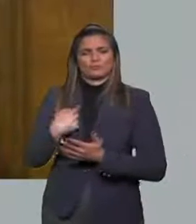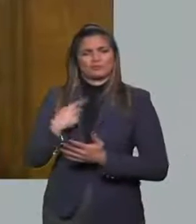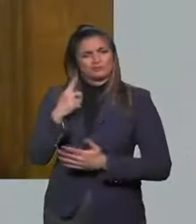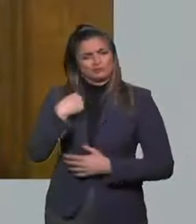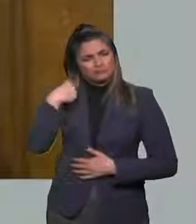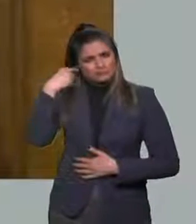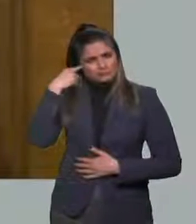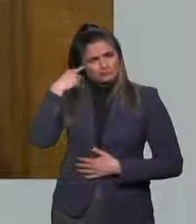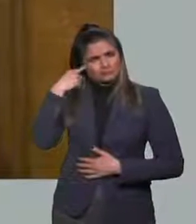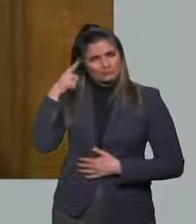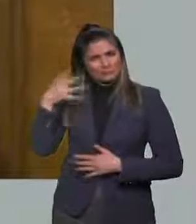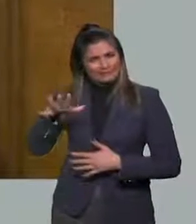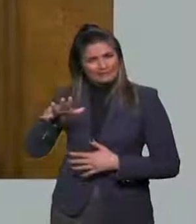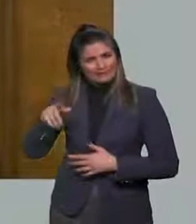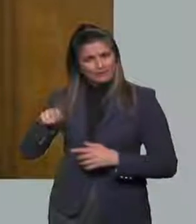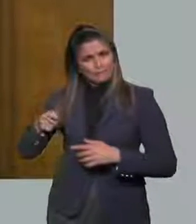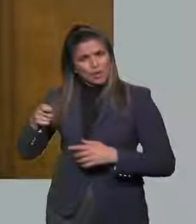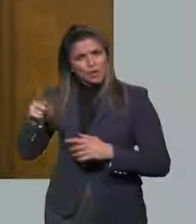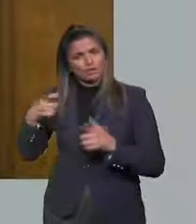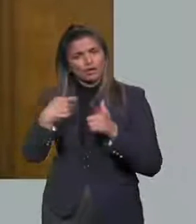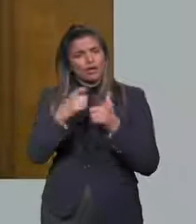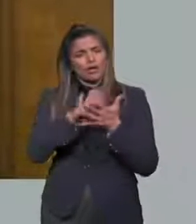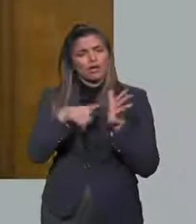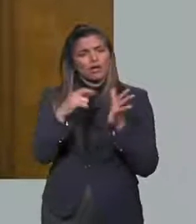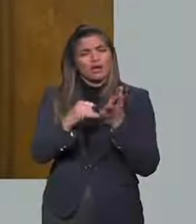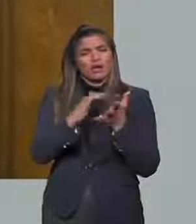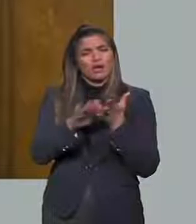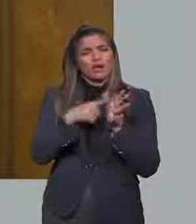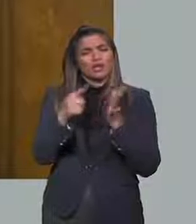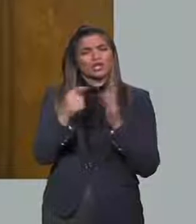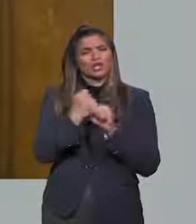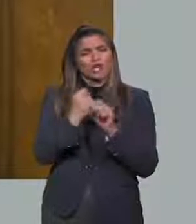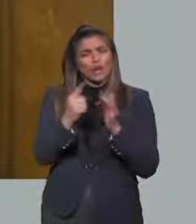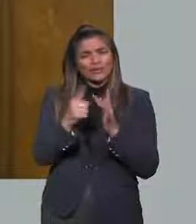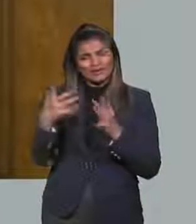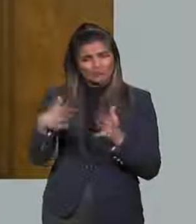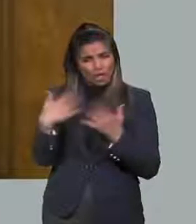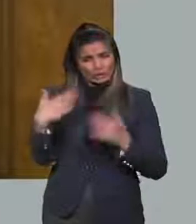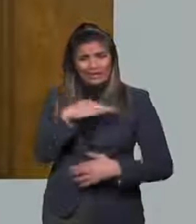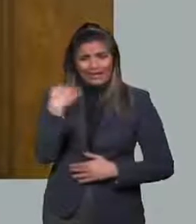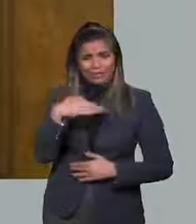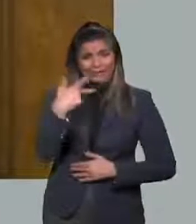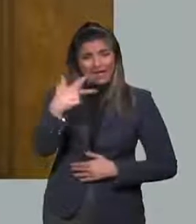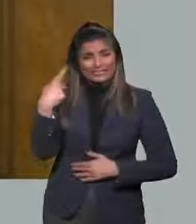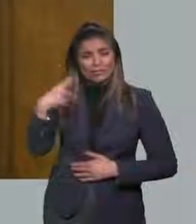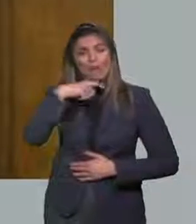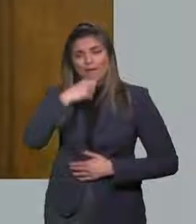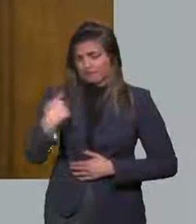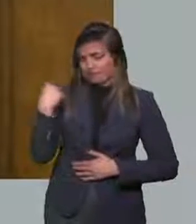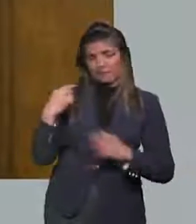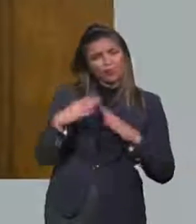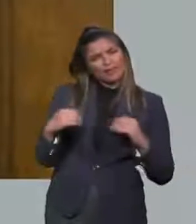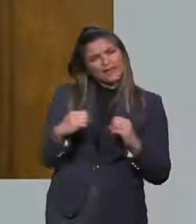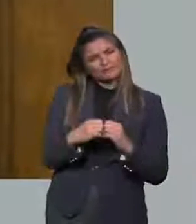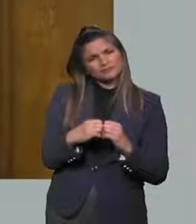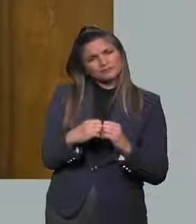murder of Jamal Khashoggi, in the light of the brutal executions of 81 men at the weekend, why does the